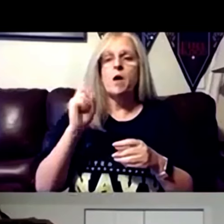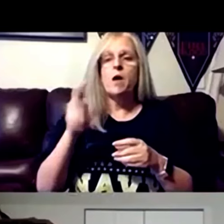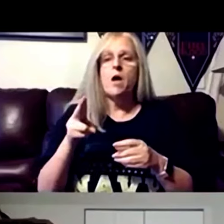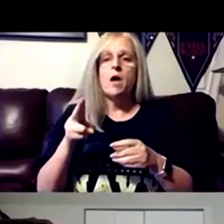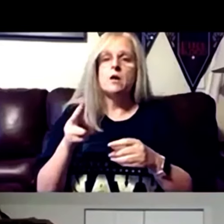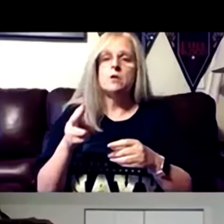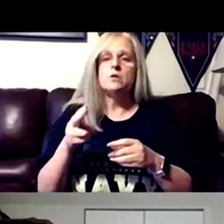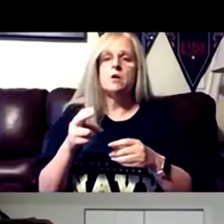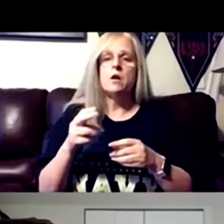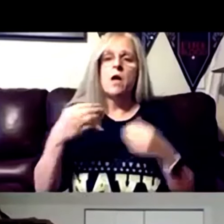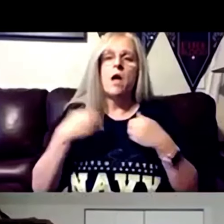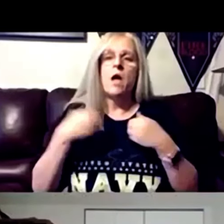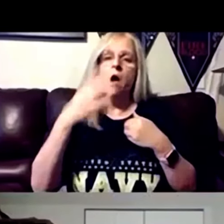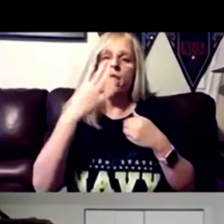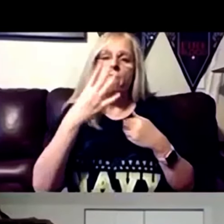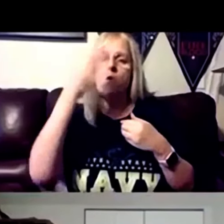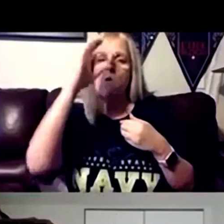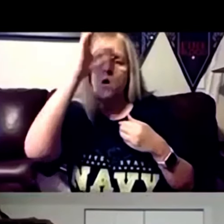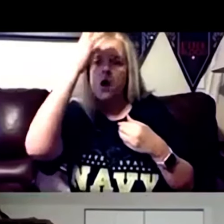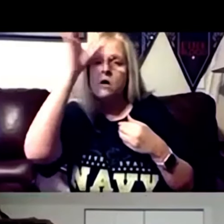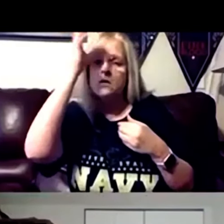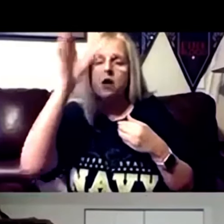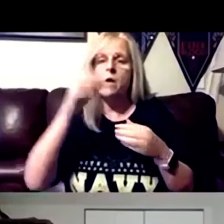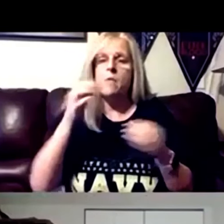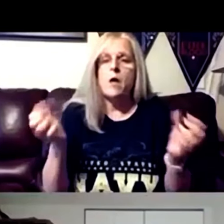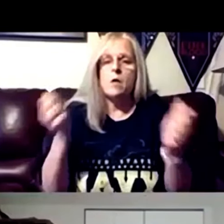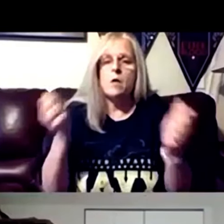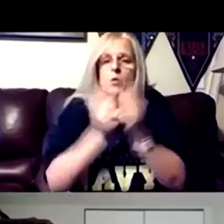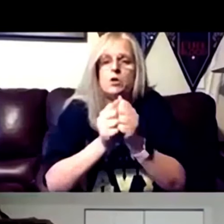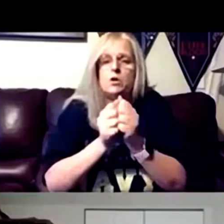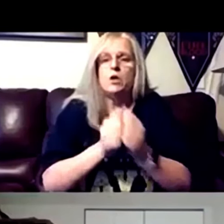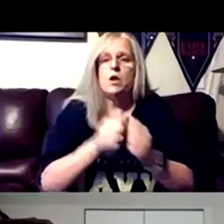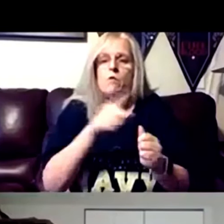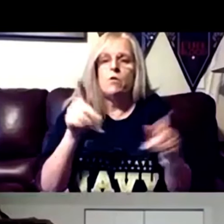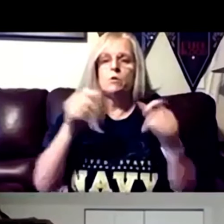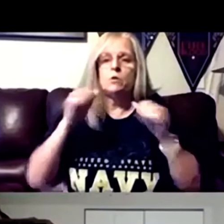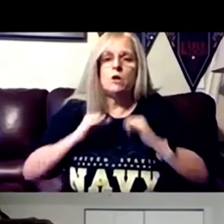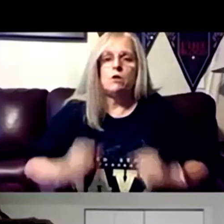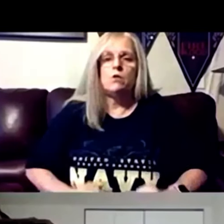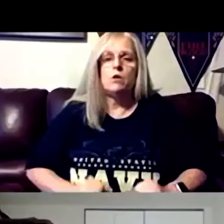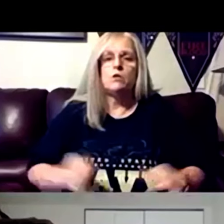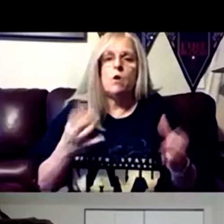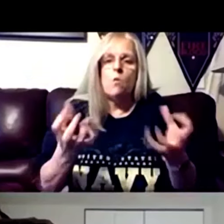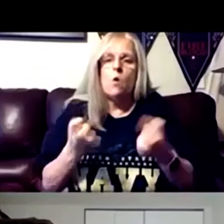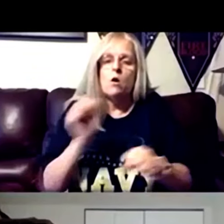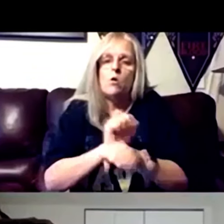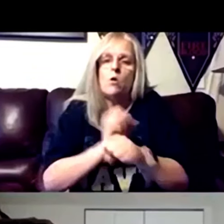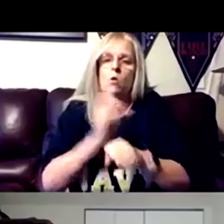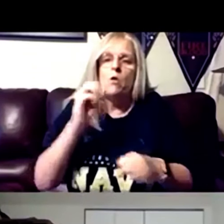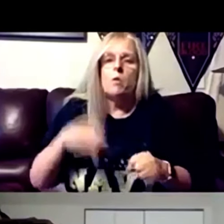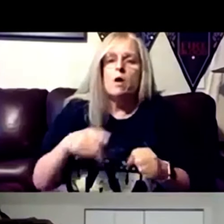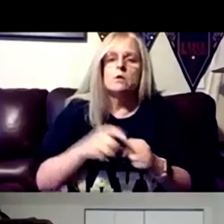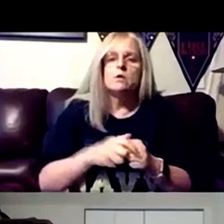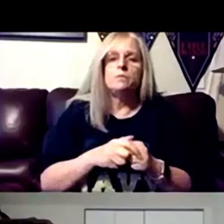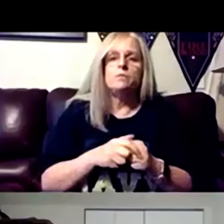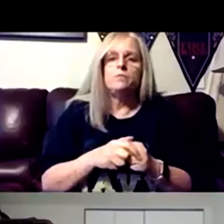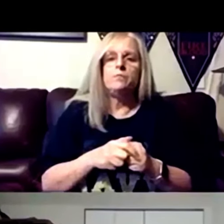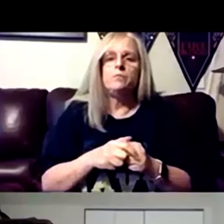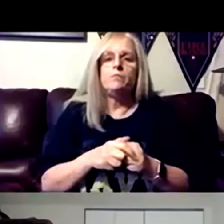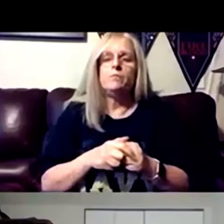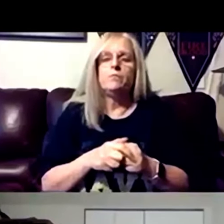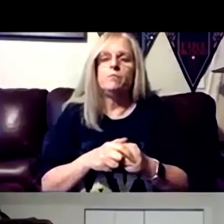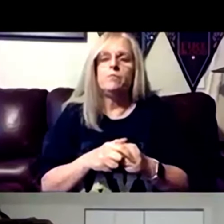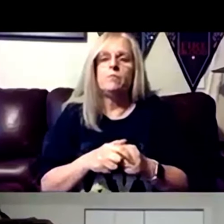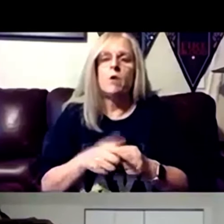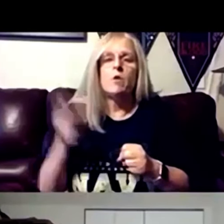about 4 concepts that he put together for those individuals that are going to participate with ONPASSIVE. And as I